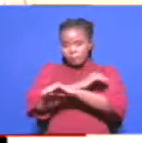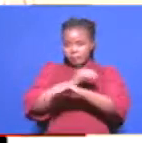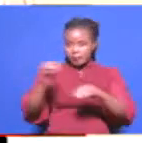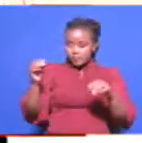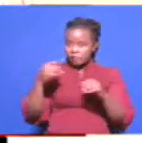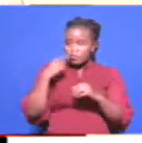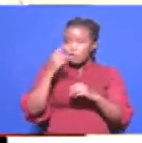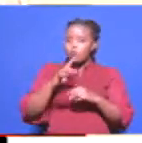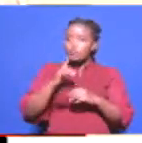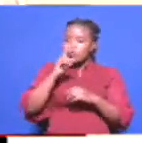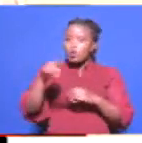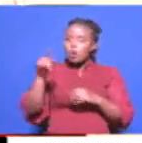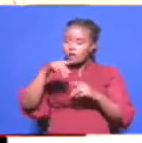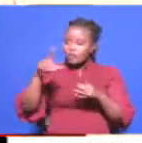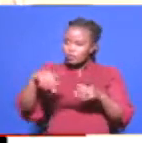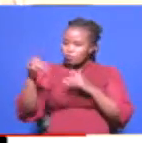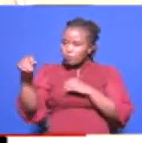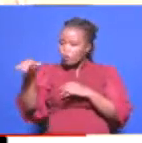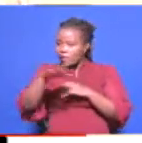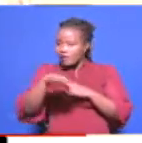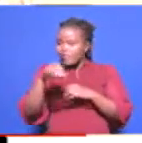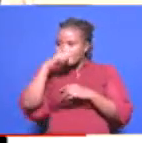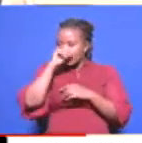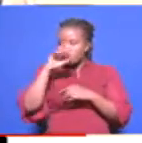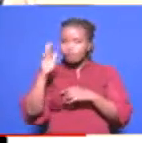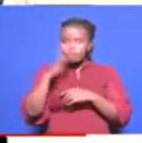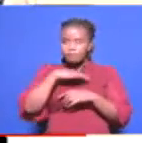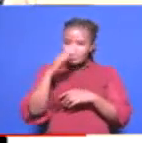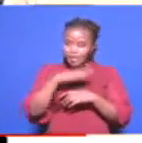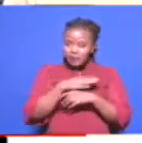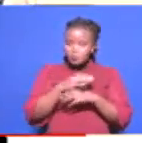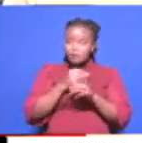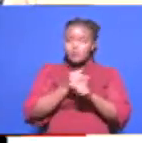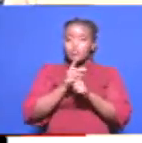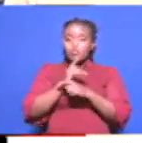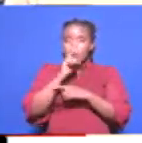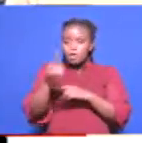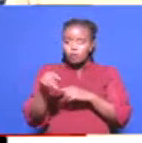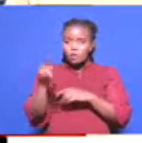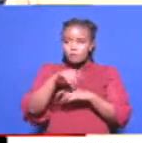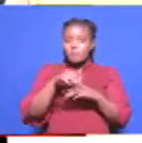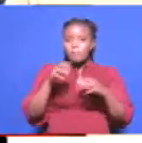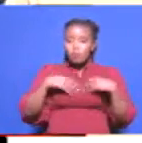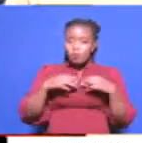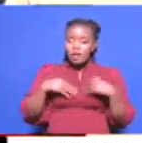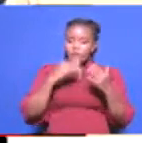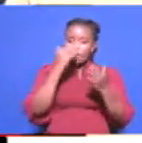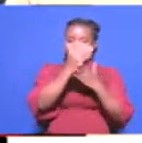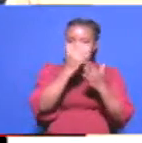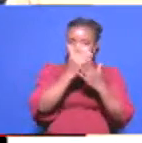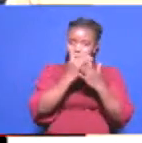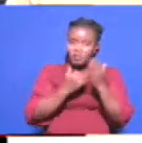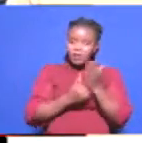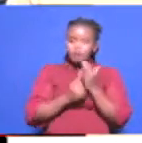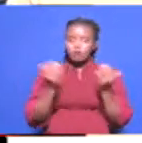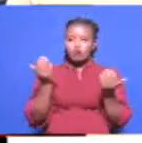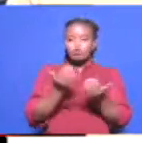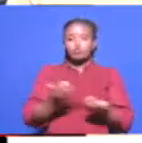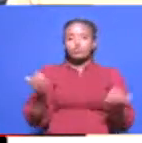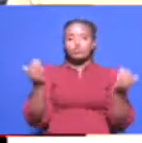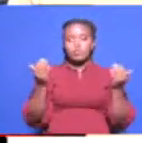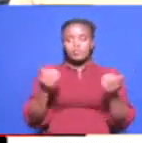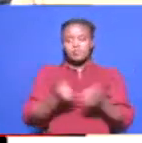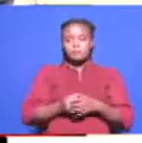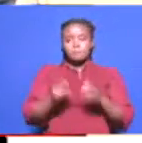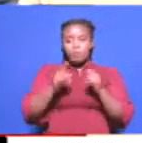slums and also directed us to ensure that we had affirmative action for all children in the slums. And I may